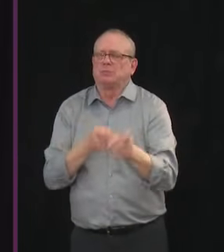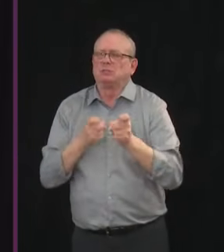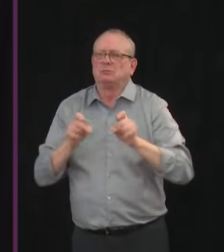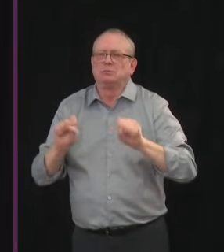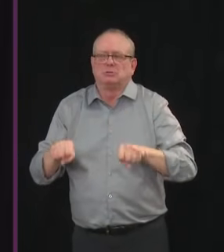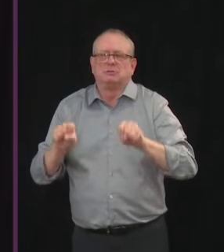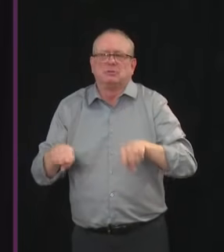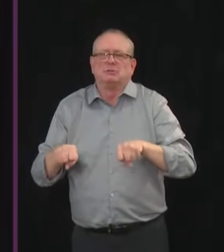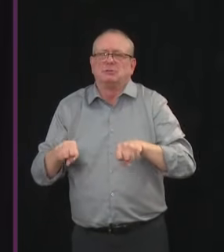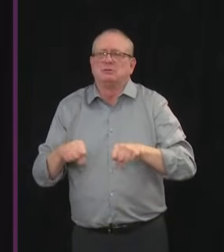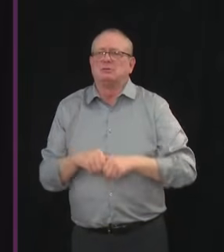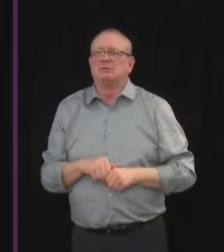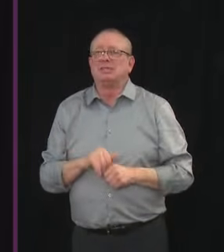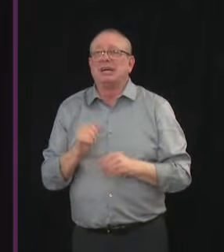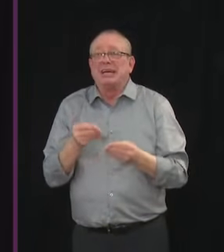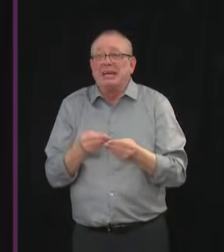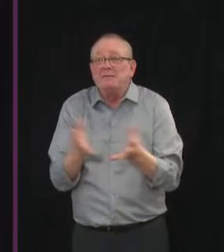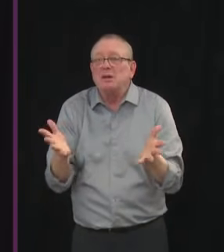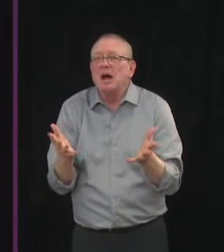possible, as soon as possible.